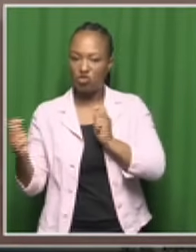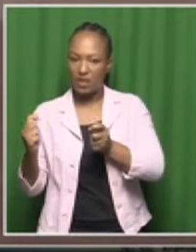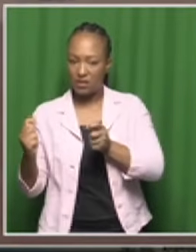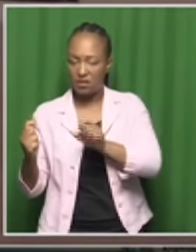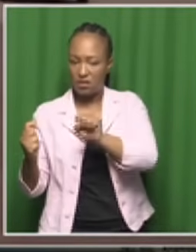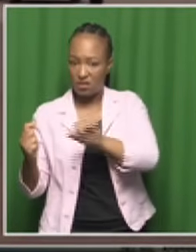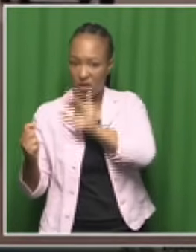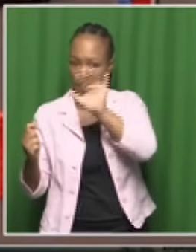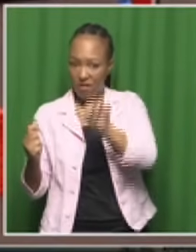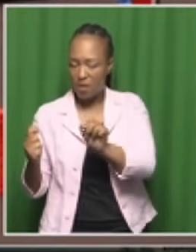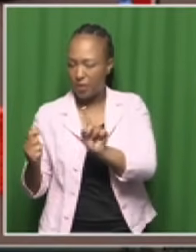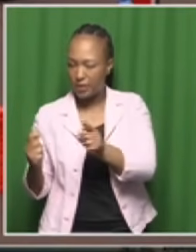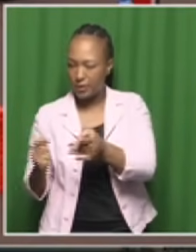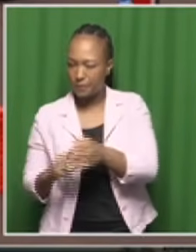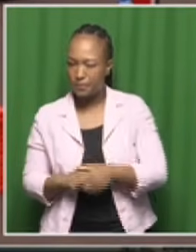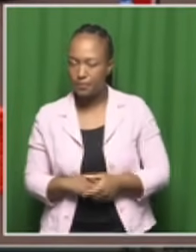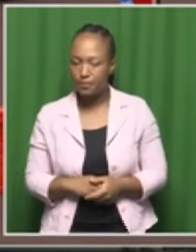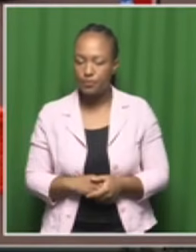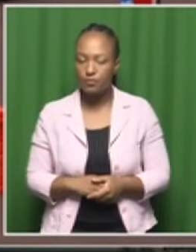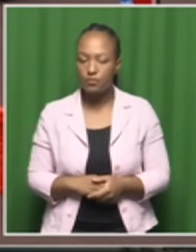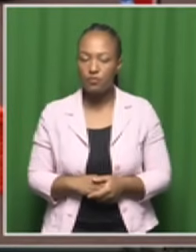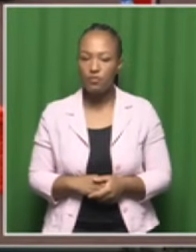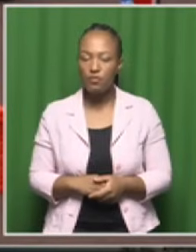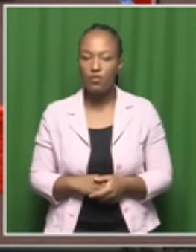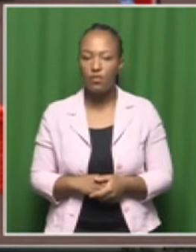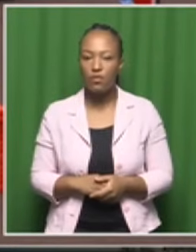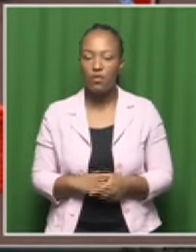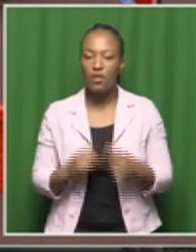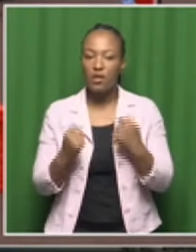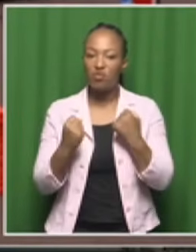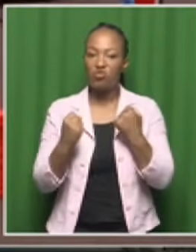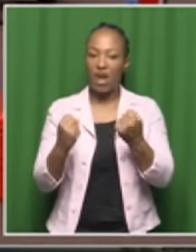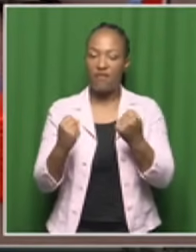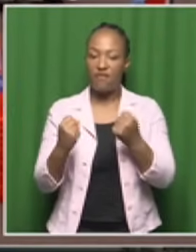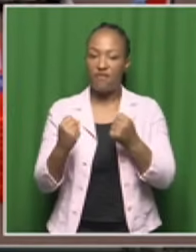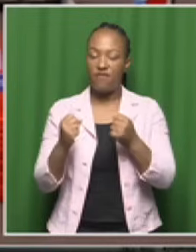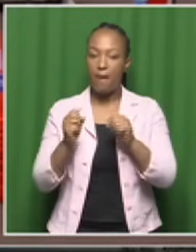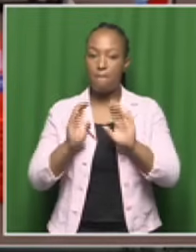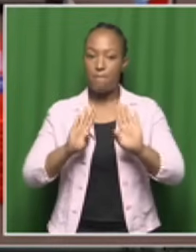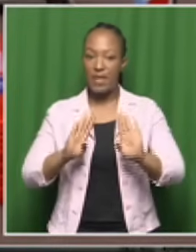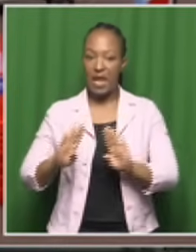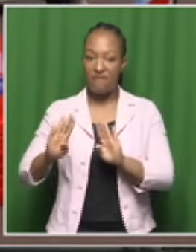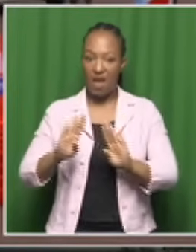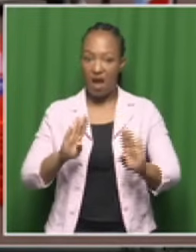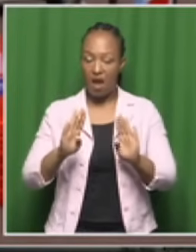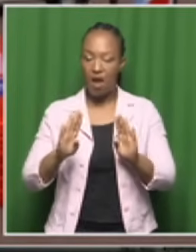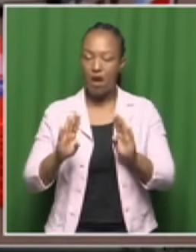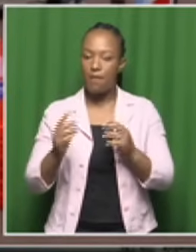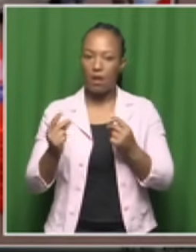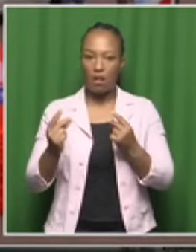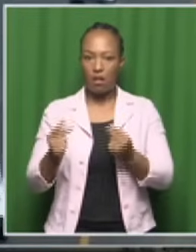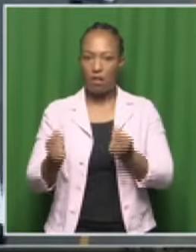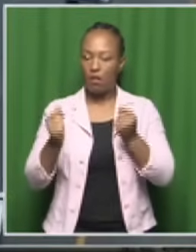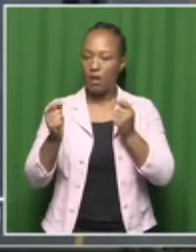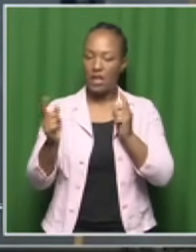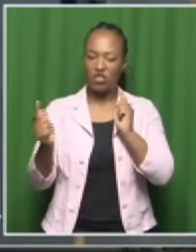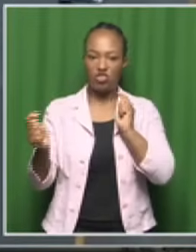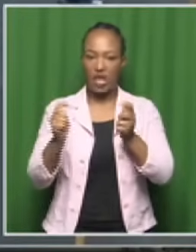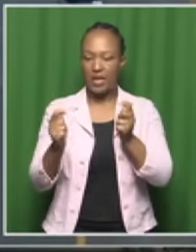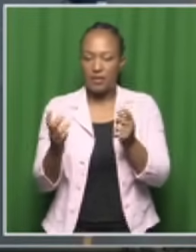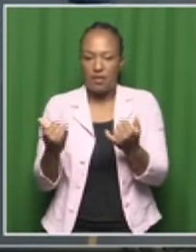Well, driver behavior and attitude is not something simply that's gonna change overnight, and it's not something that's gonna change per campaign. As